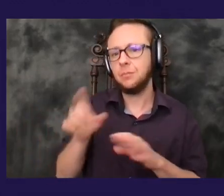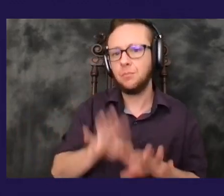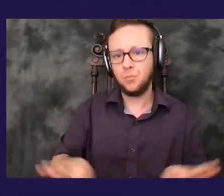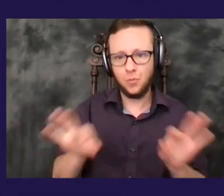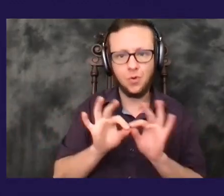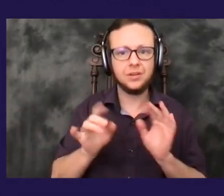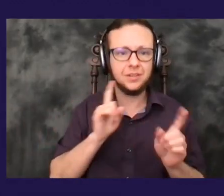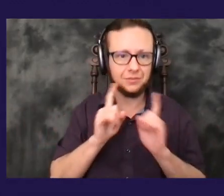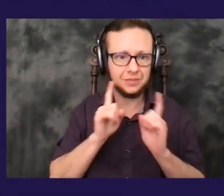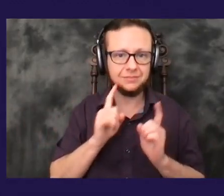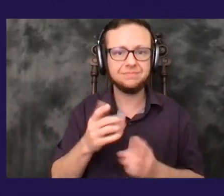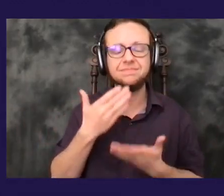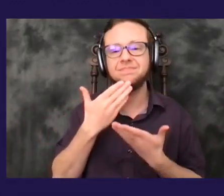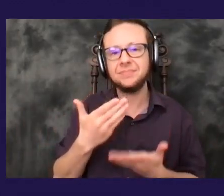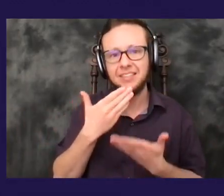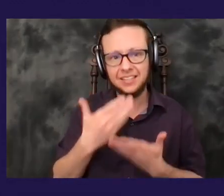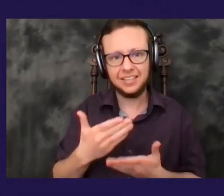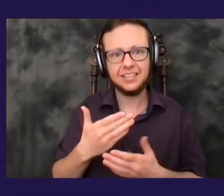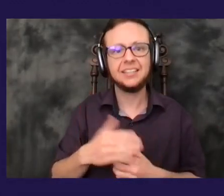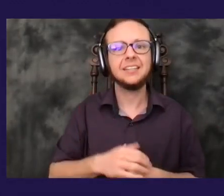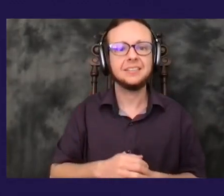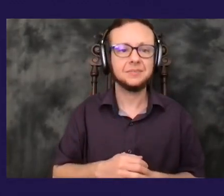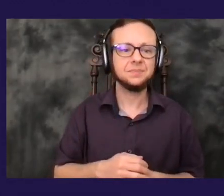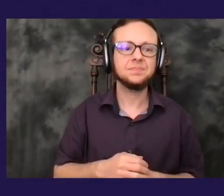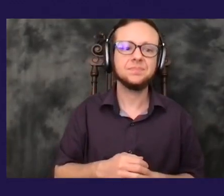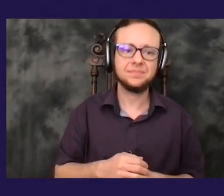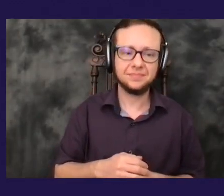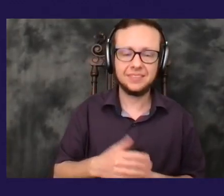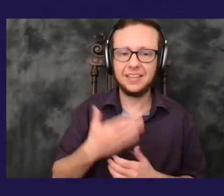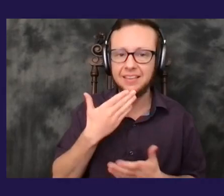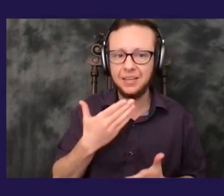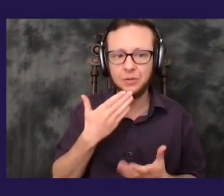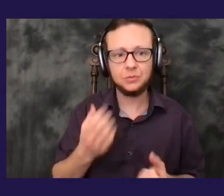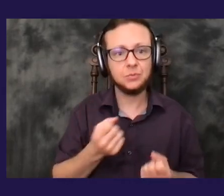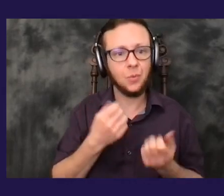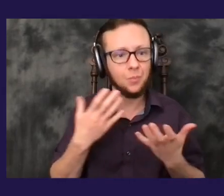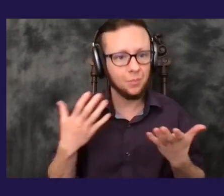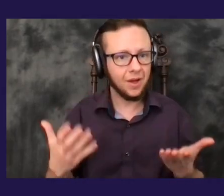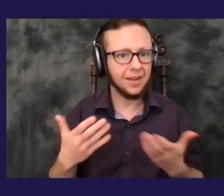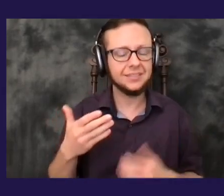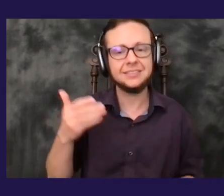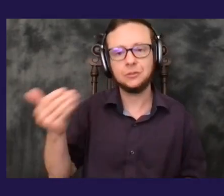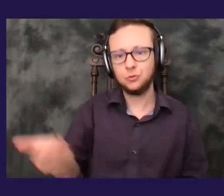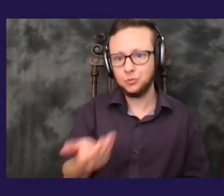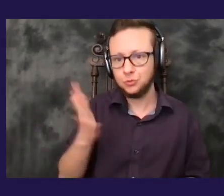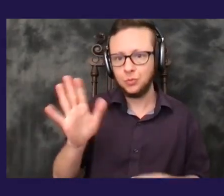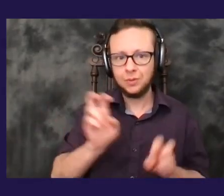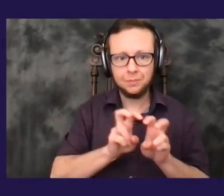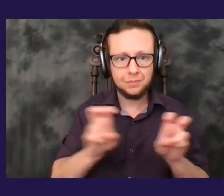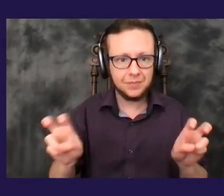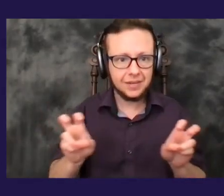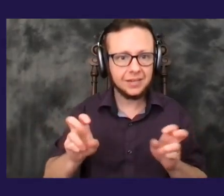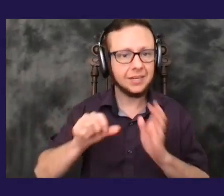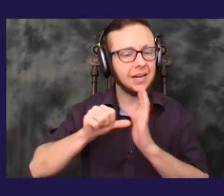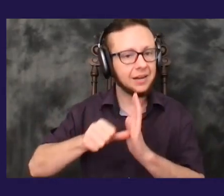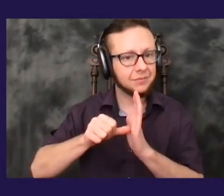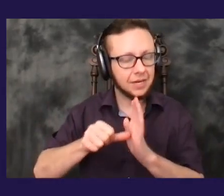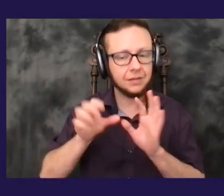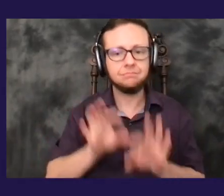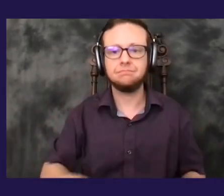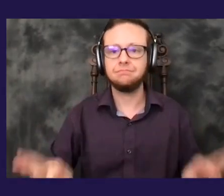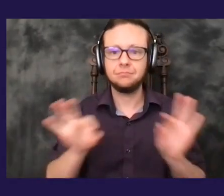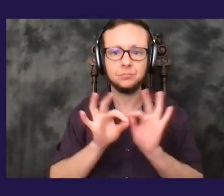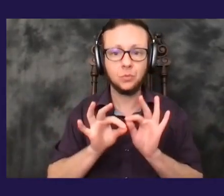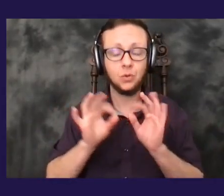Thank you, Alison. This is awesome. And thank you so much for introducing your panel, emphasizing the importance of communication